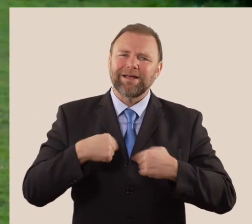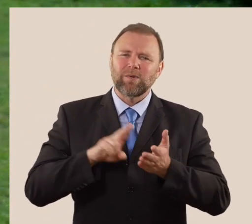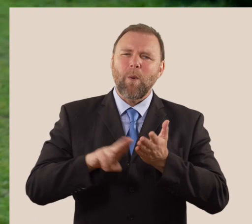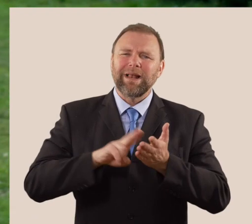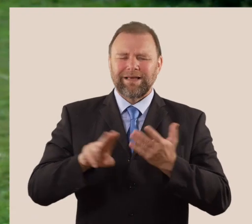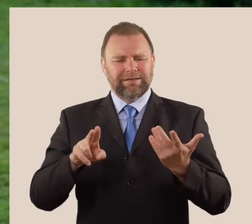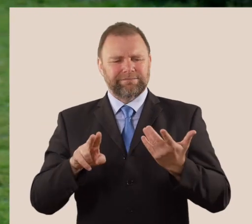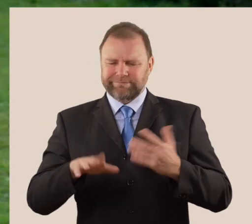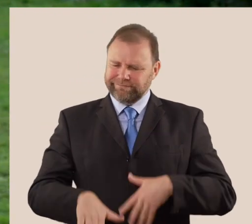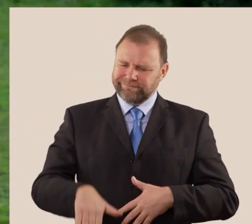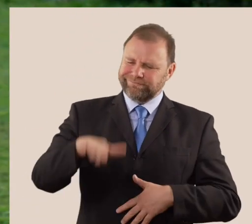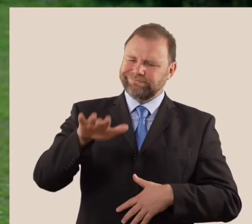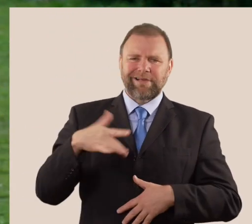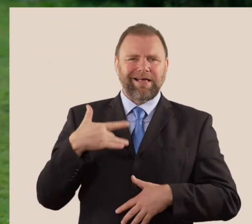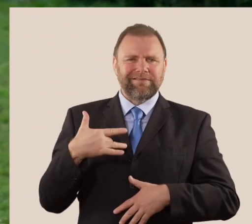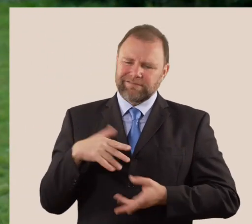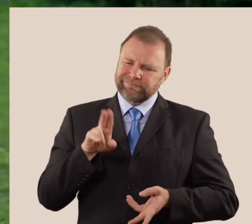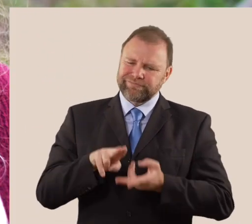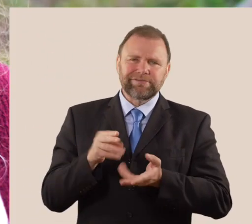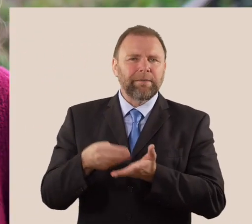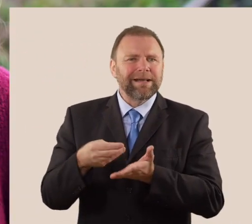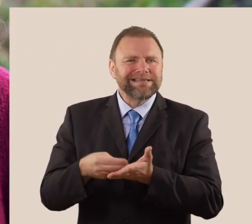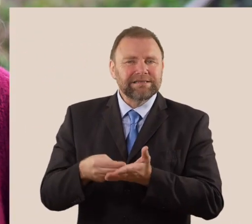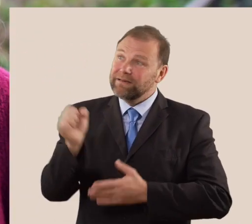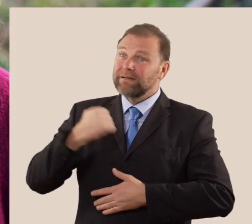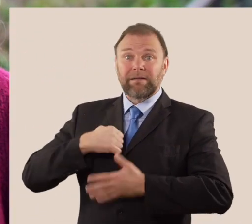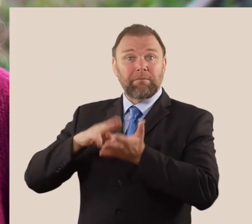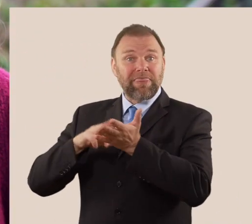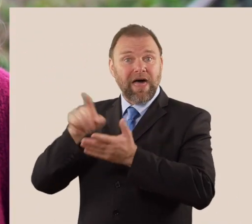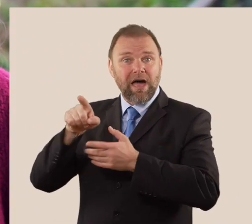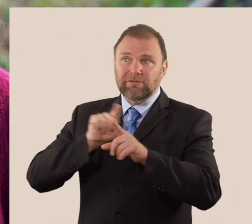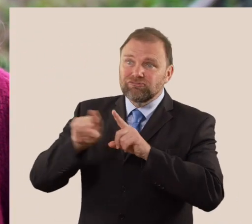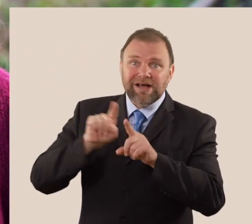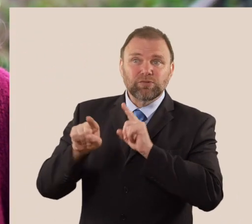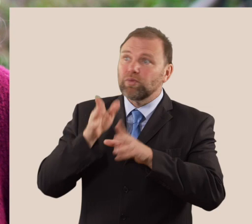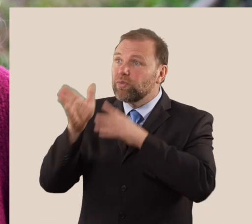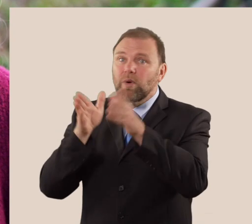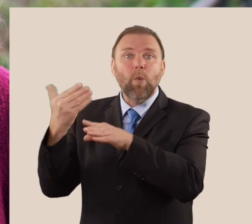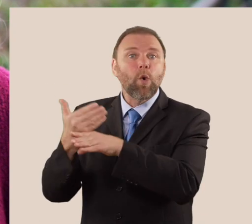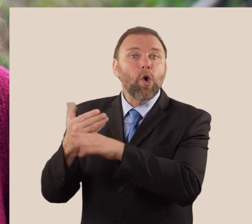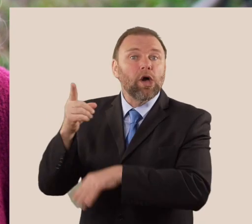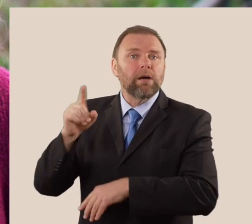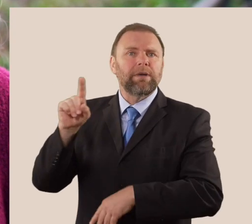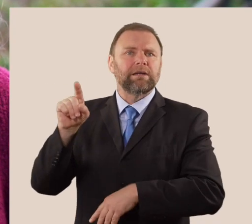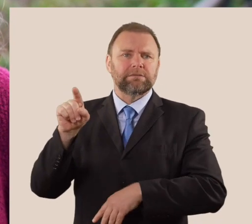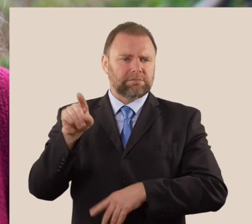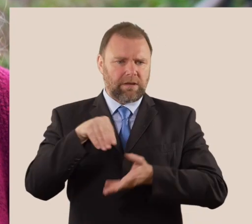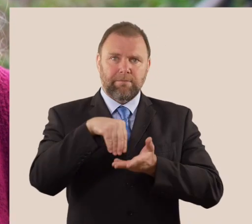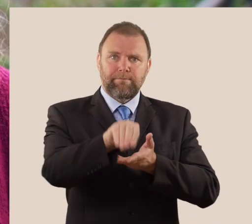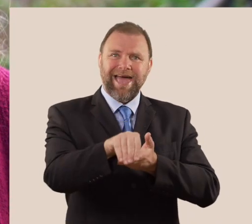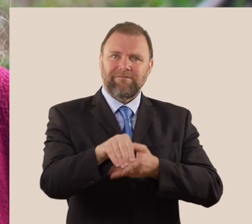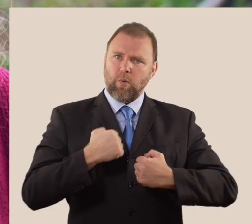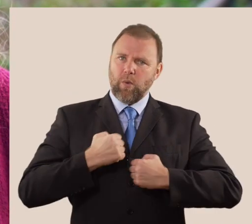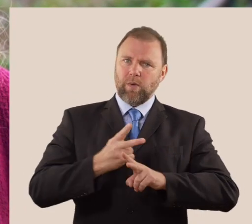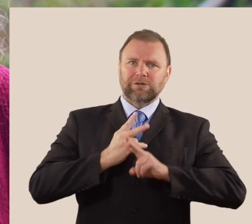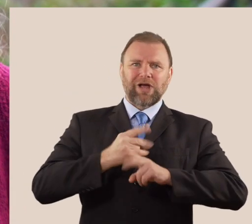normally living on very small means. My mother tried her best to work, but quite often childcare would cost more